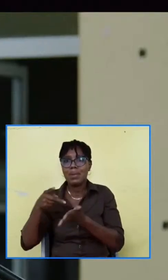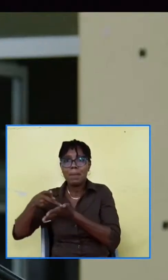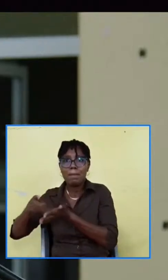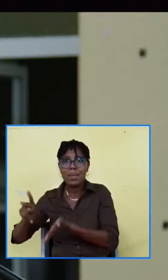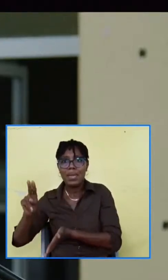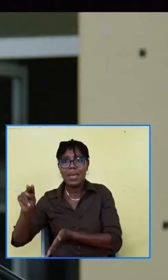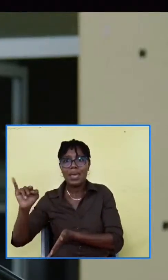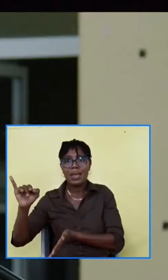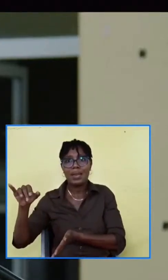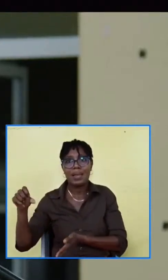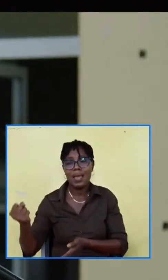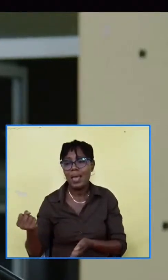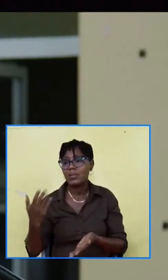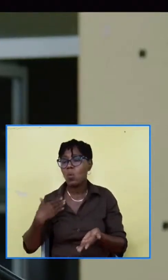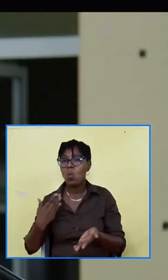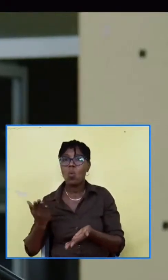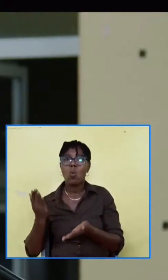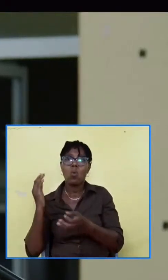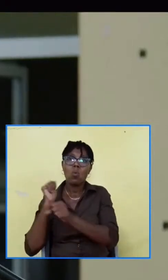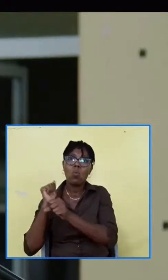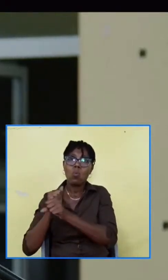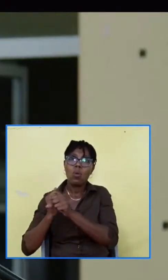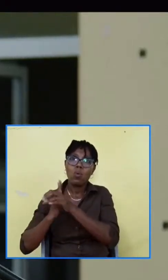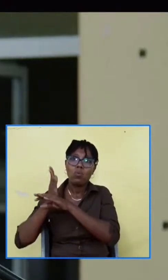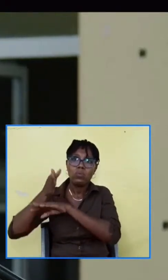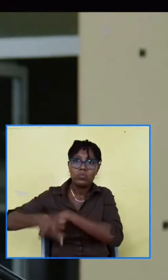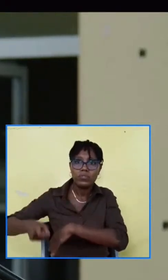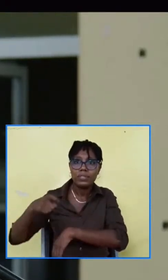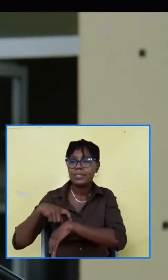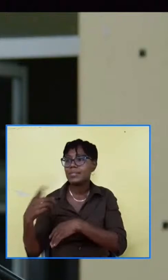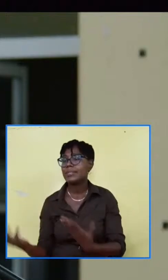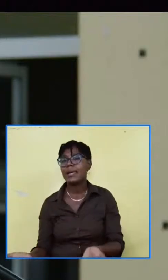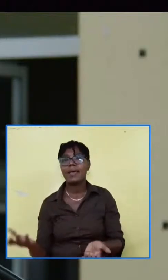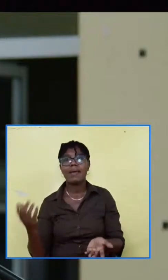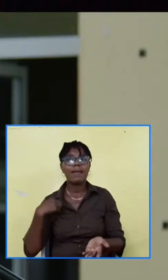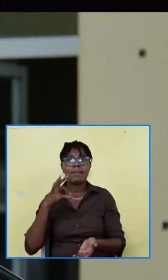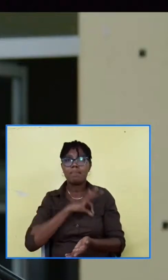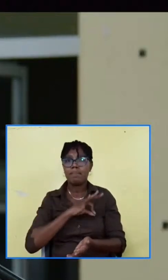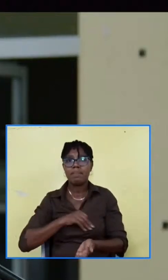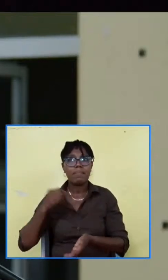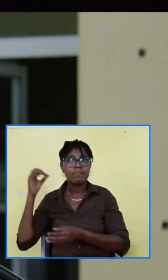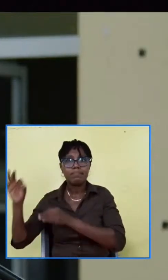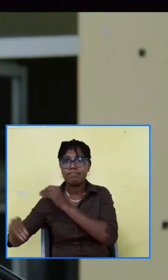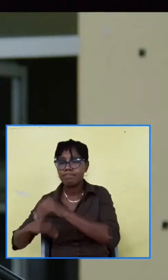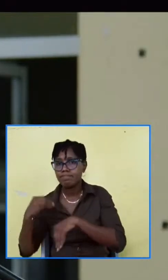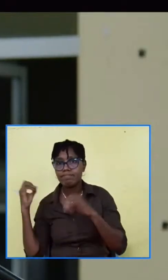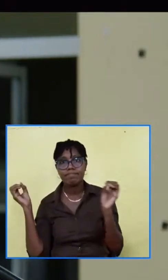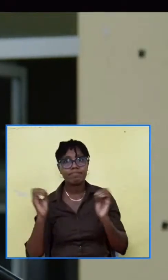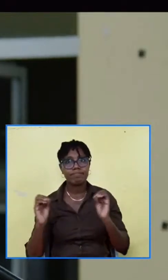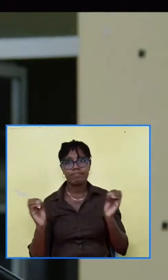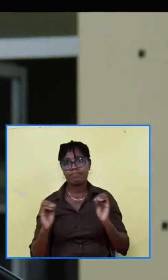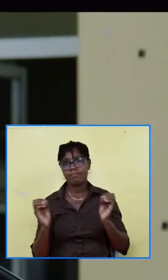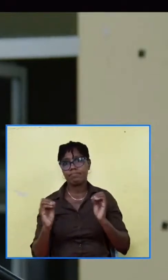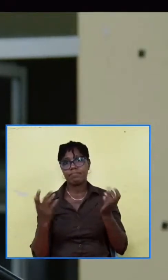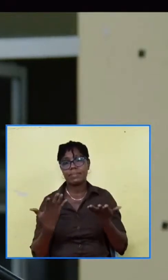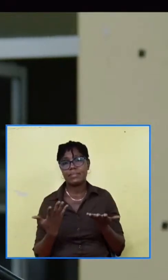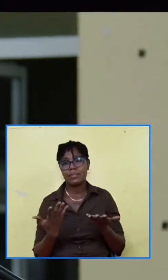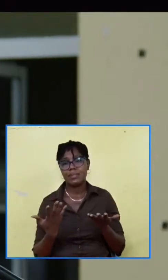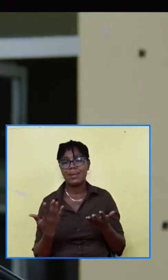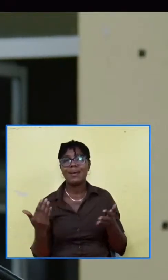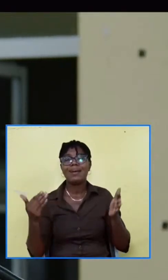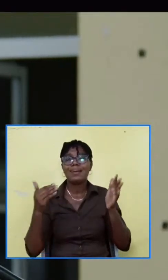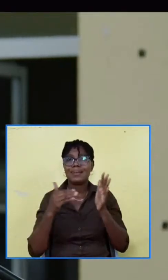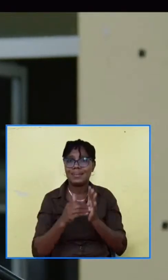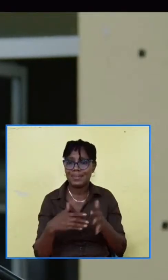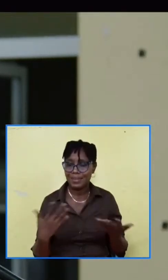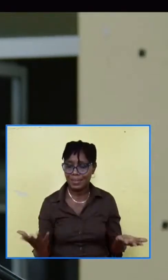words, they're not getting any of the benefits to which they are entitled. And of course, once again, it is clear that there are employees. I